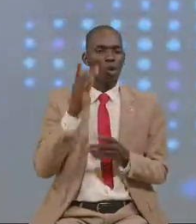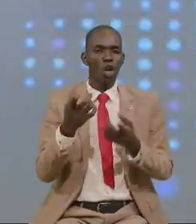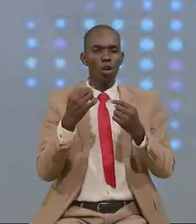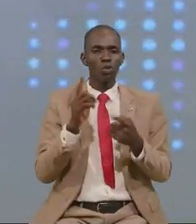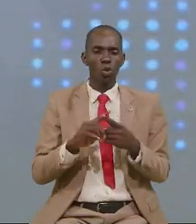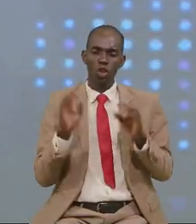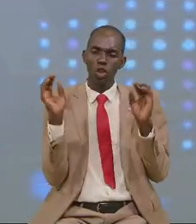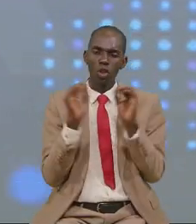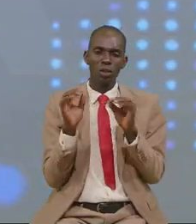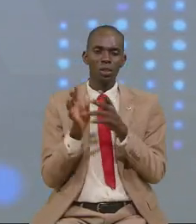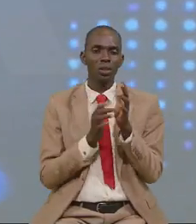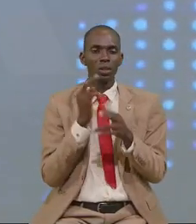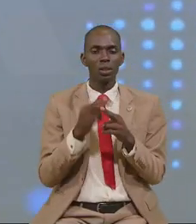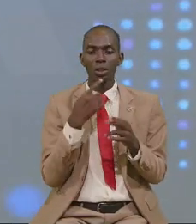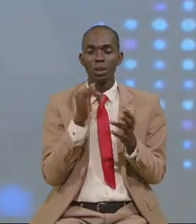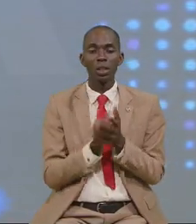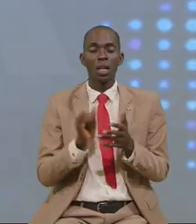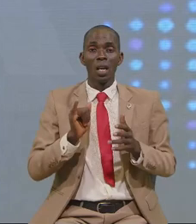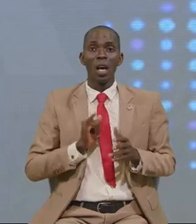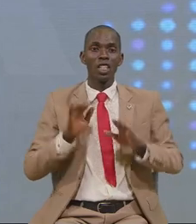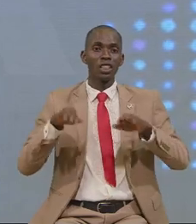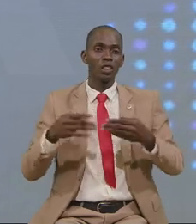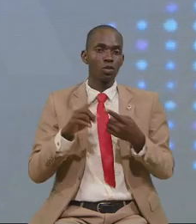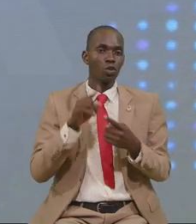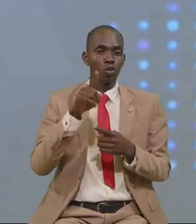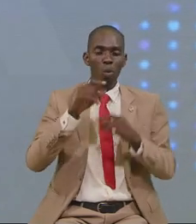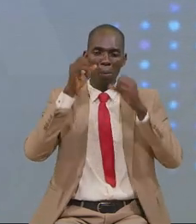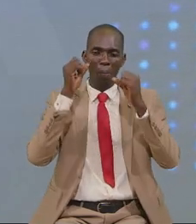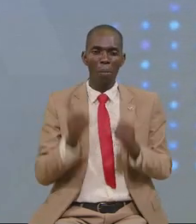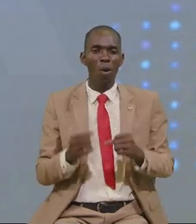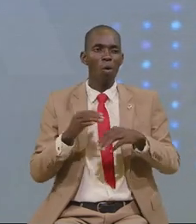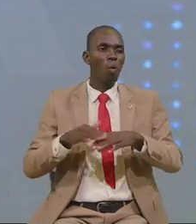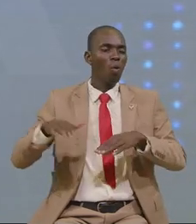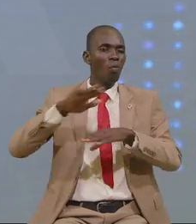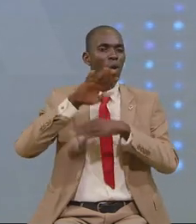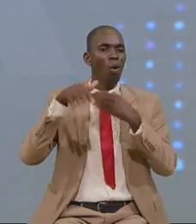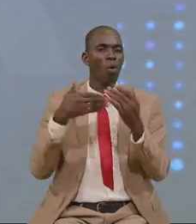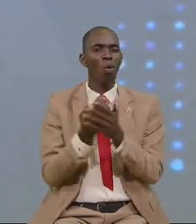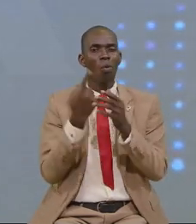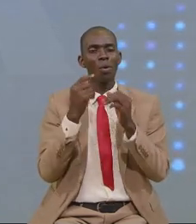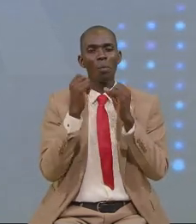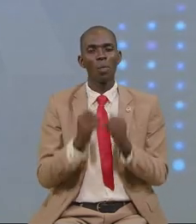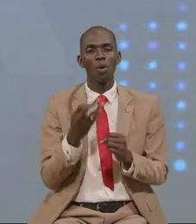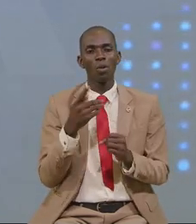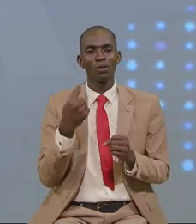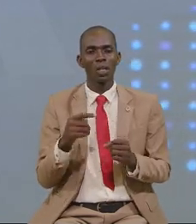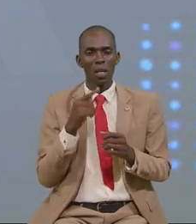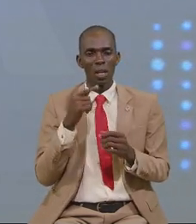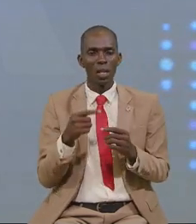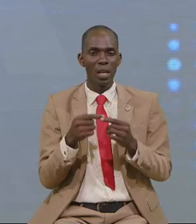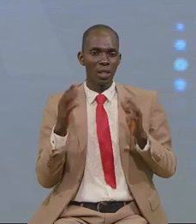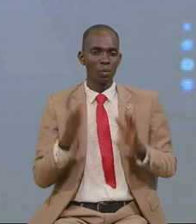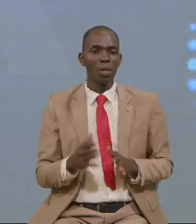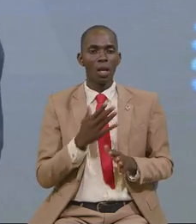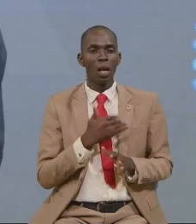says, I give you power over all the power of the enemy, and nothing